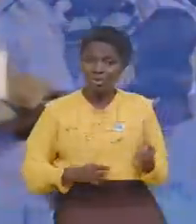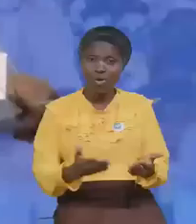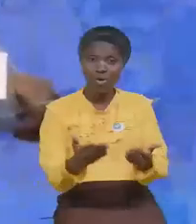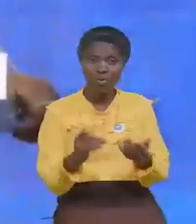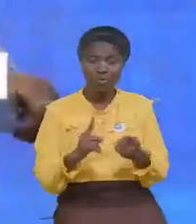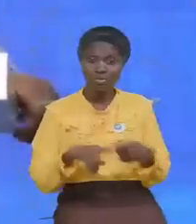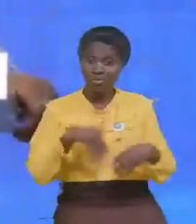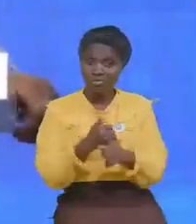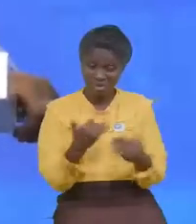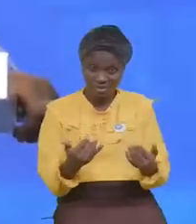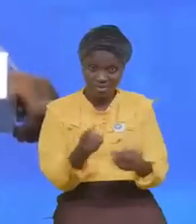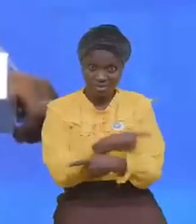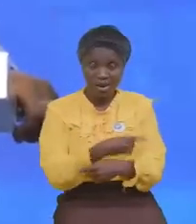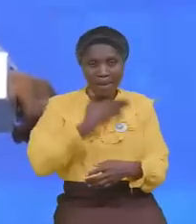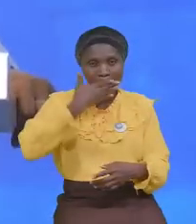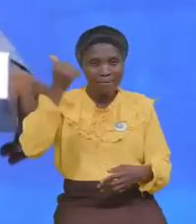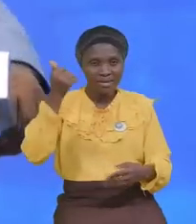day of your life.